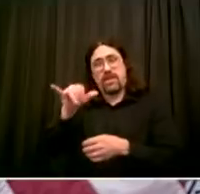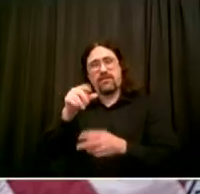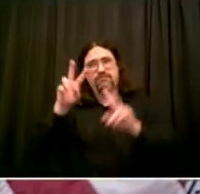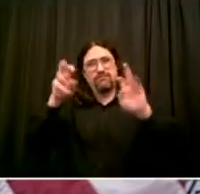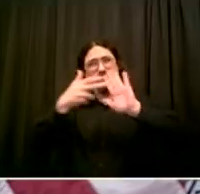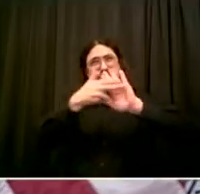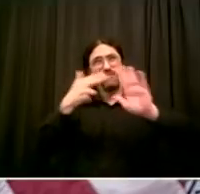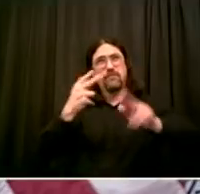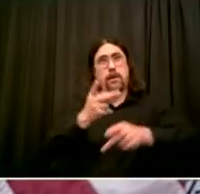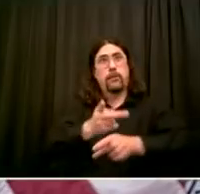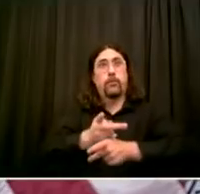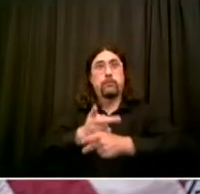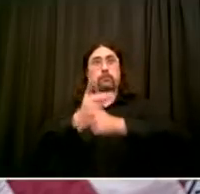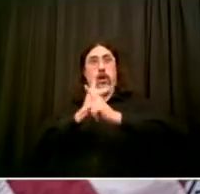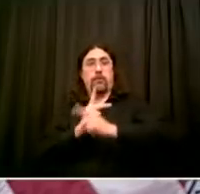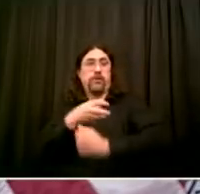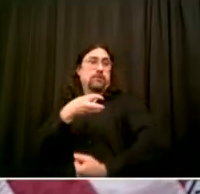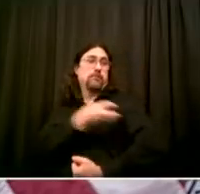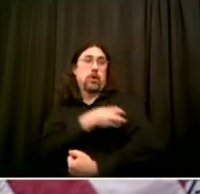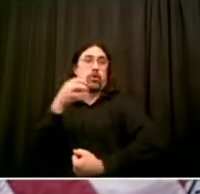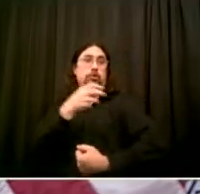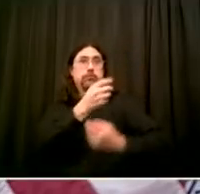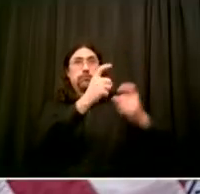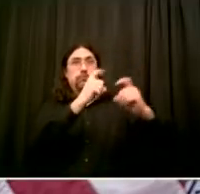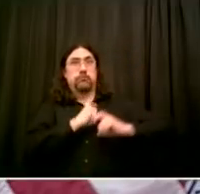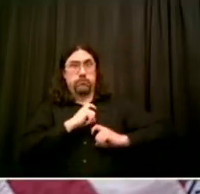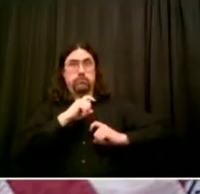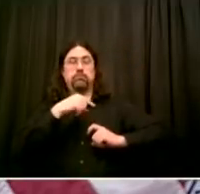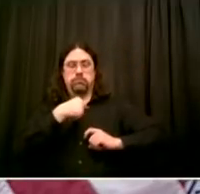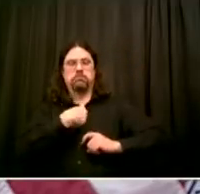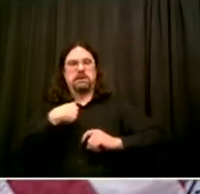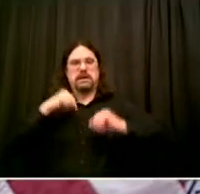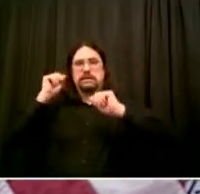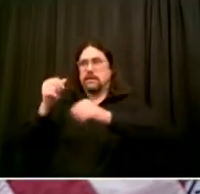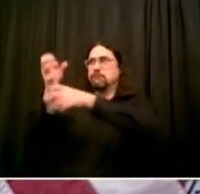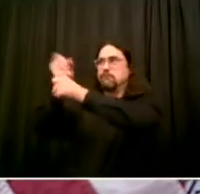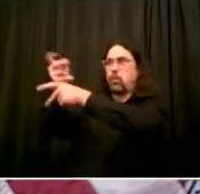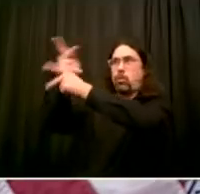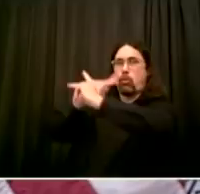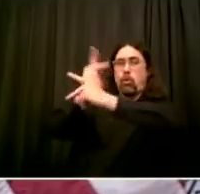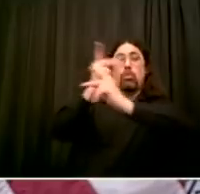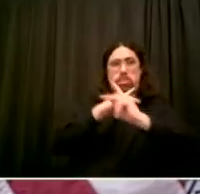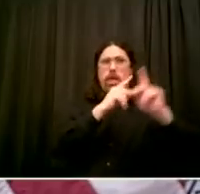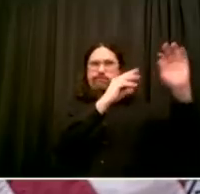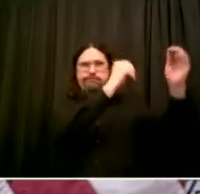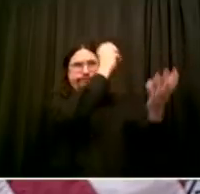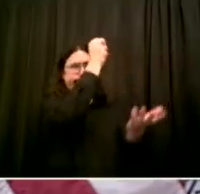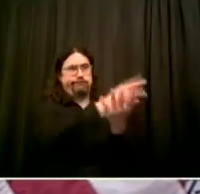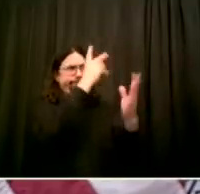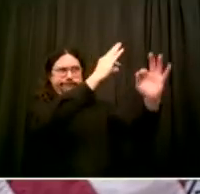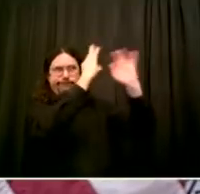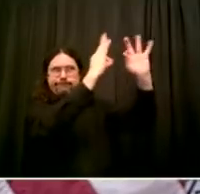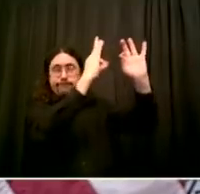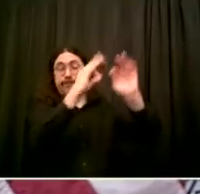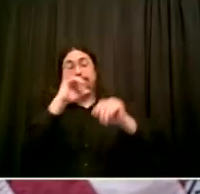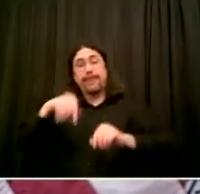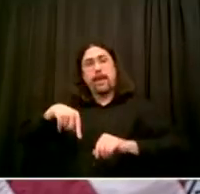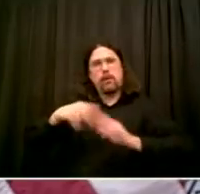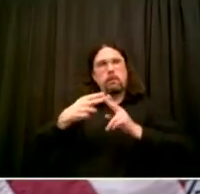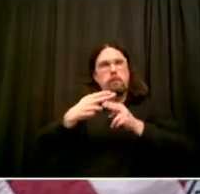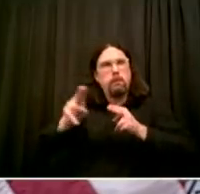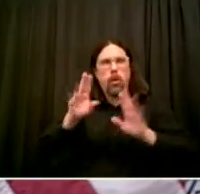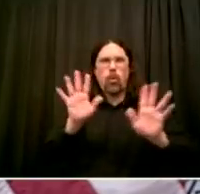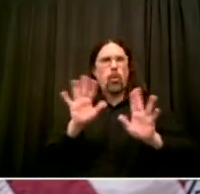correlates to having those basic services in place and keeping our public workforce strong. If we have no choice, we will make